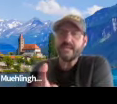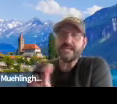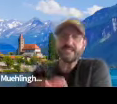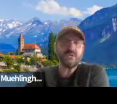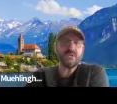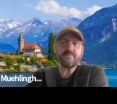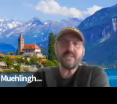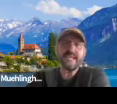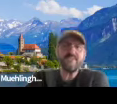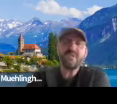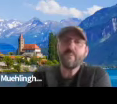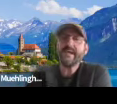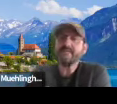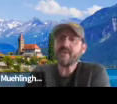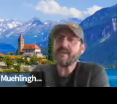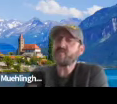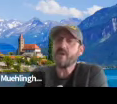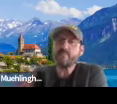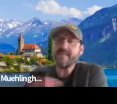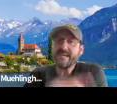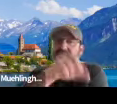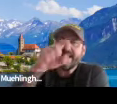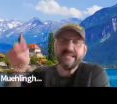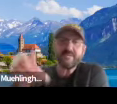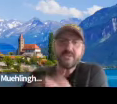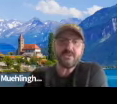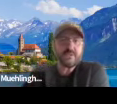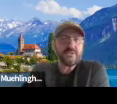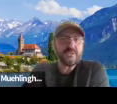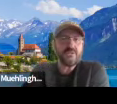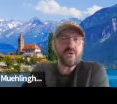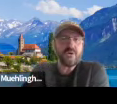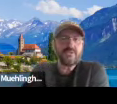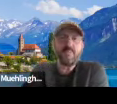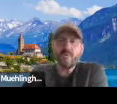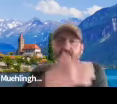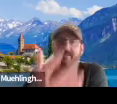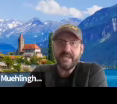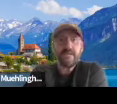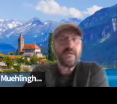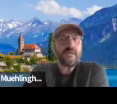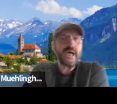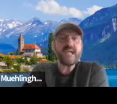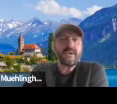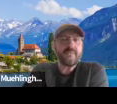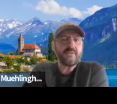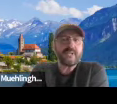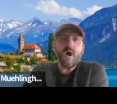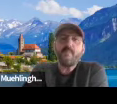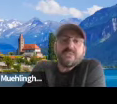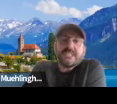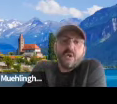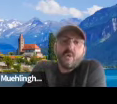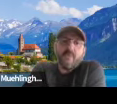so hard to get it as a concept. Negative feedback is not negative. It's just the opposing thing. Anyway,